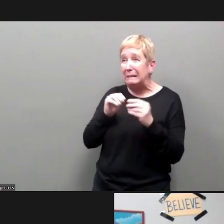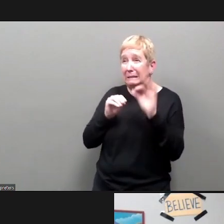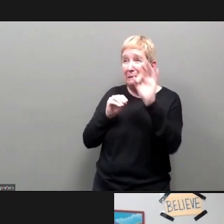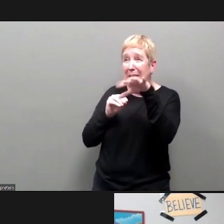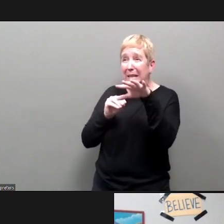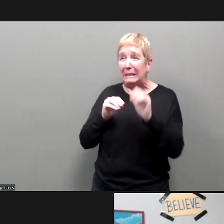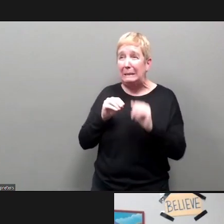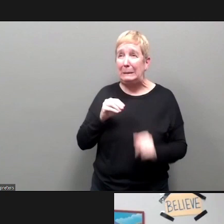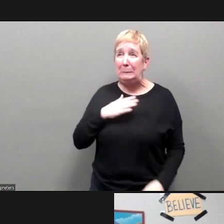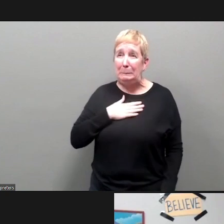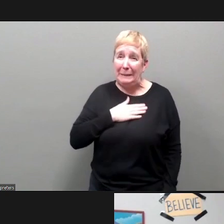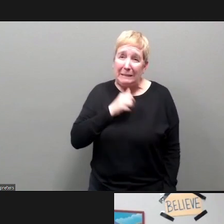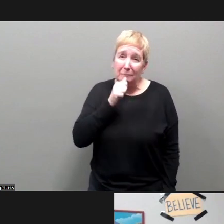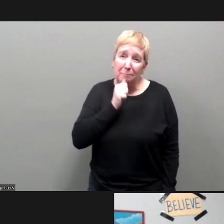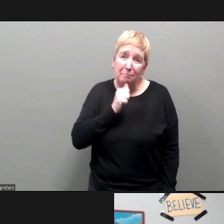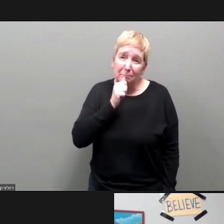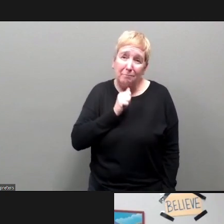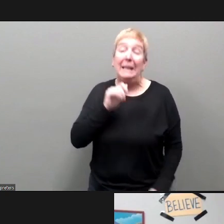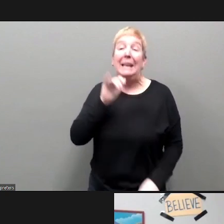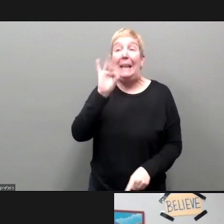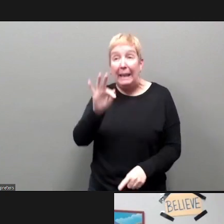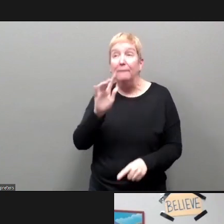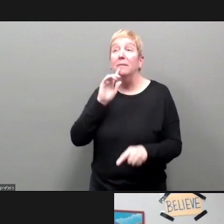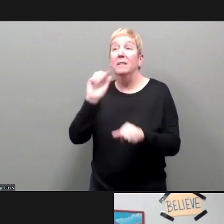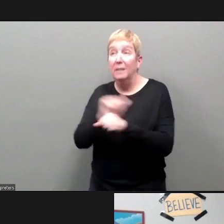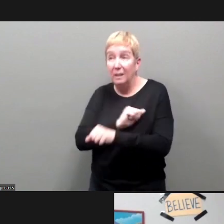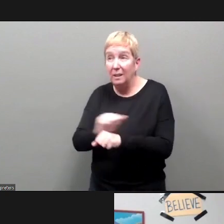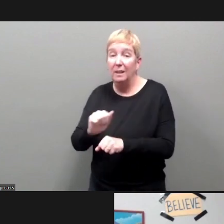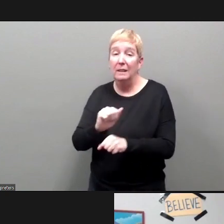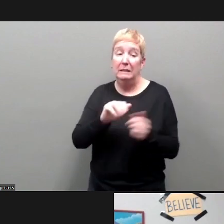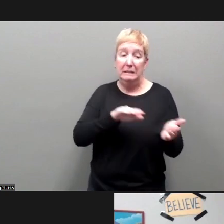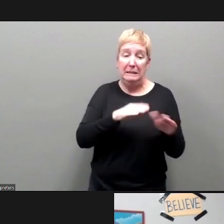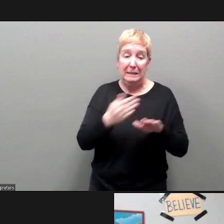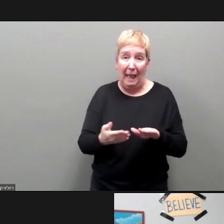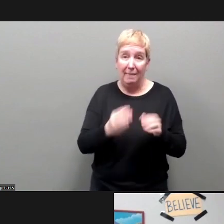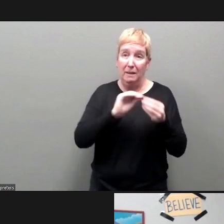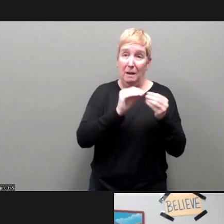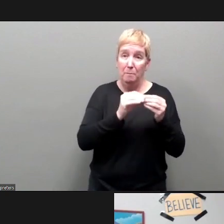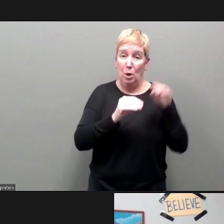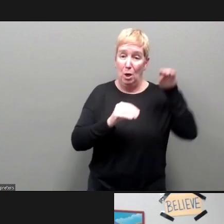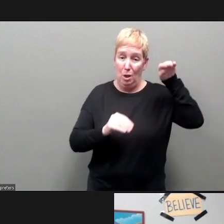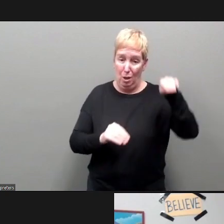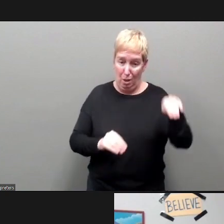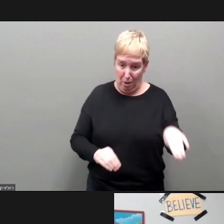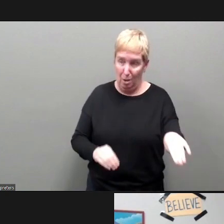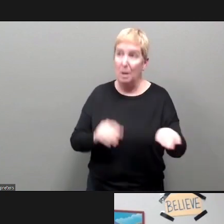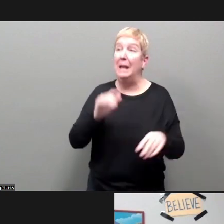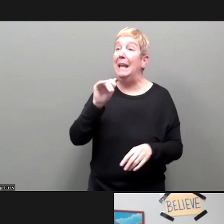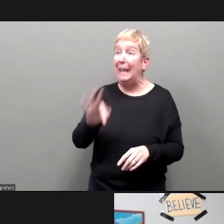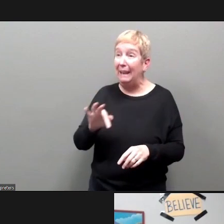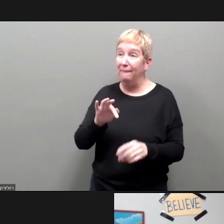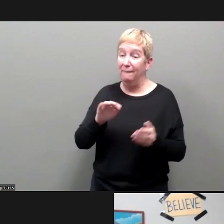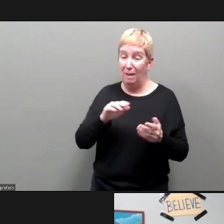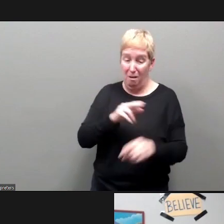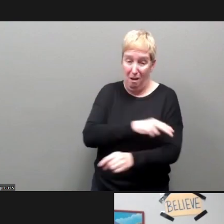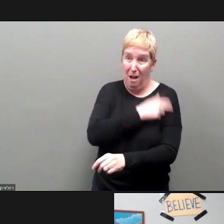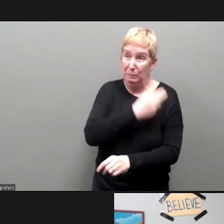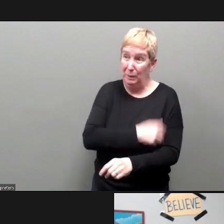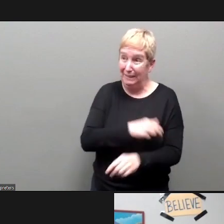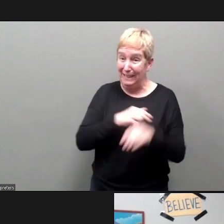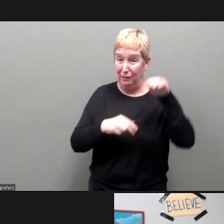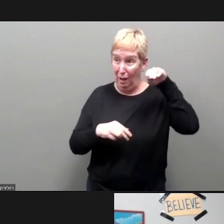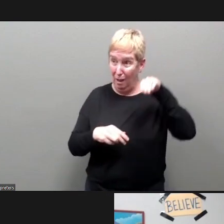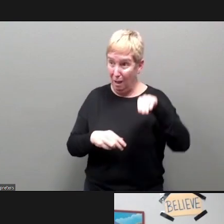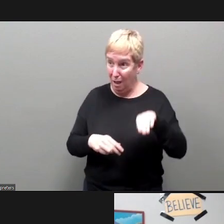if hospitalization rates drop, that means we're on our way to learning to live with